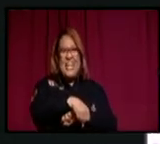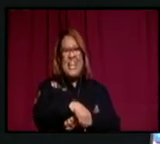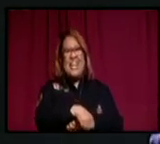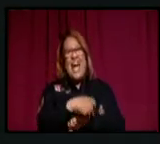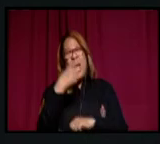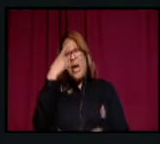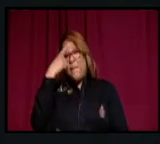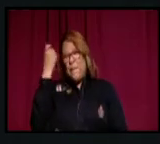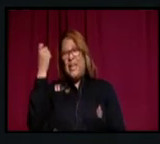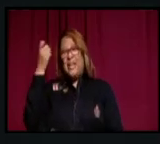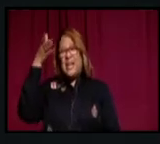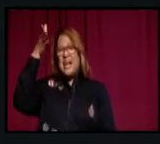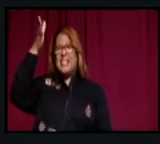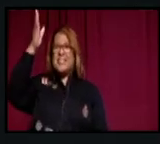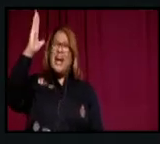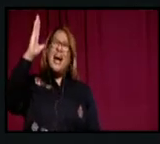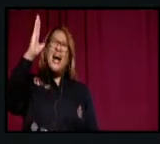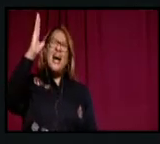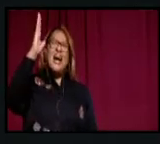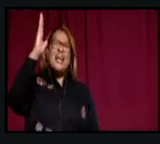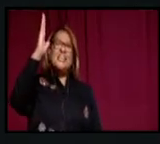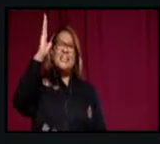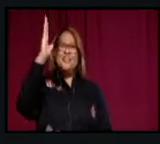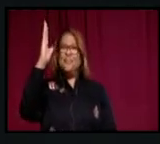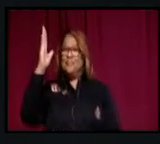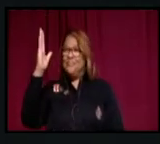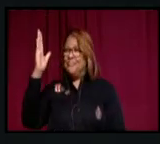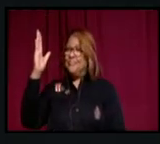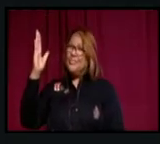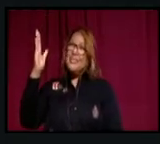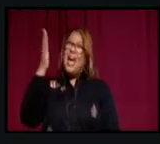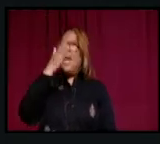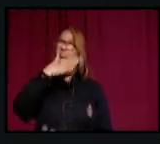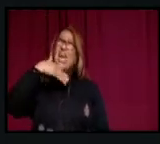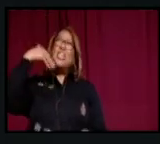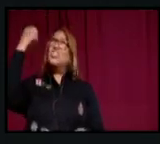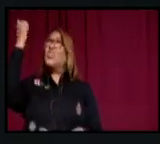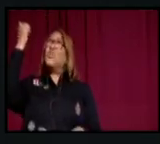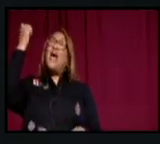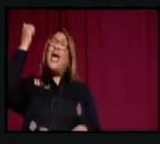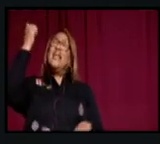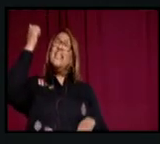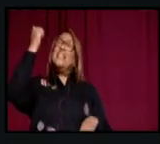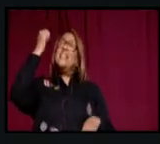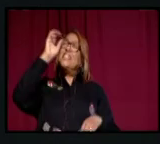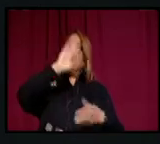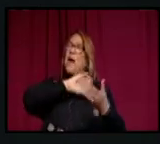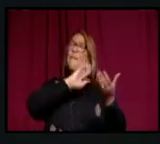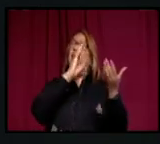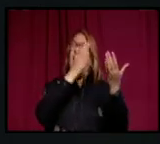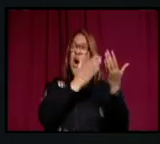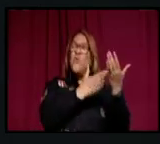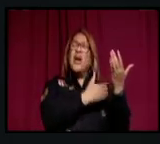up. Because God is the greatest power.